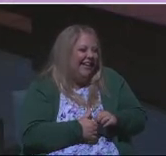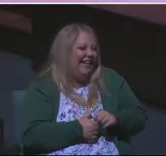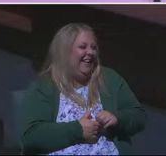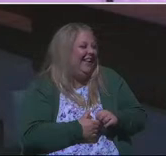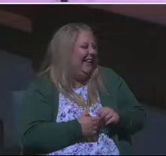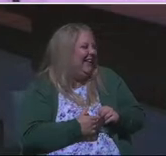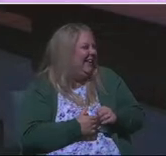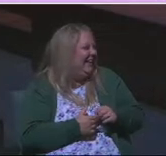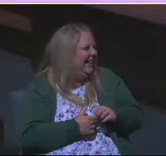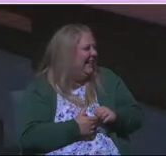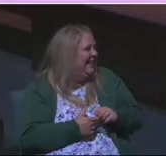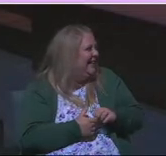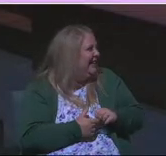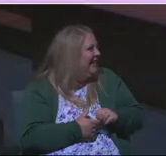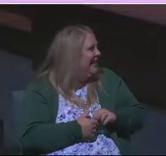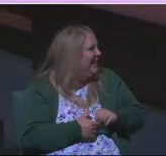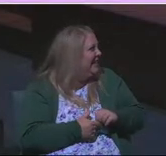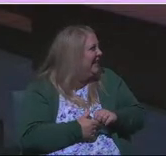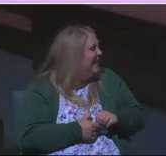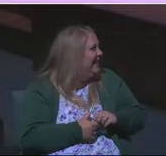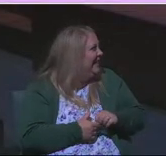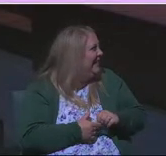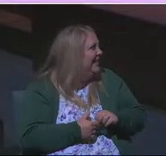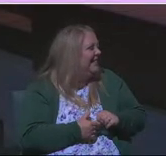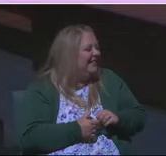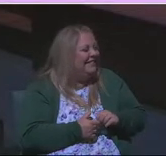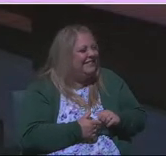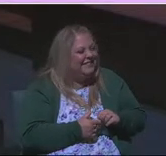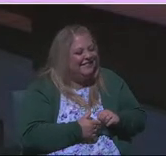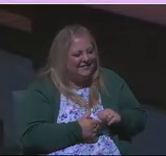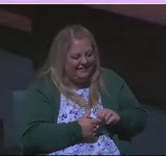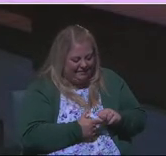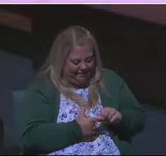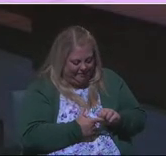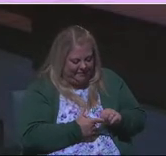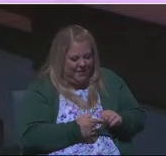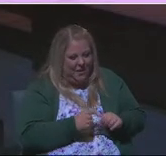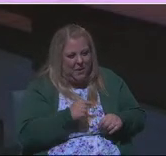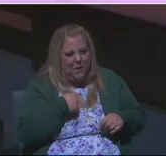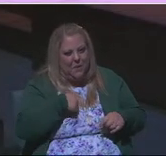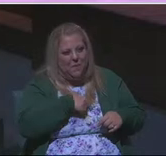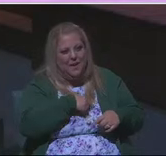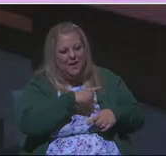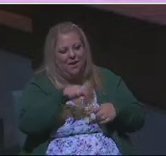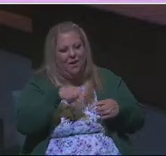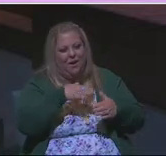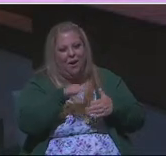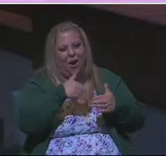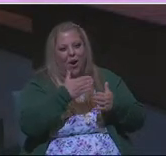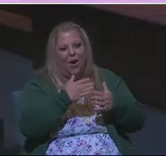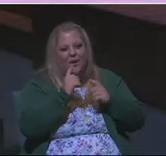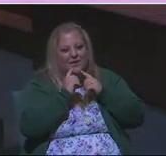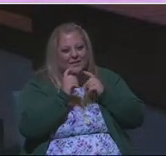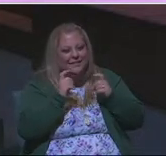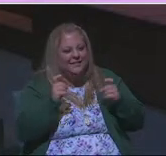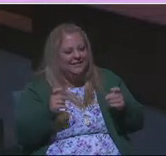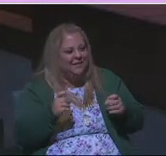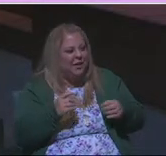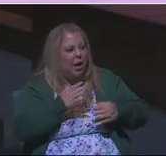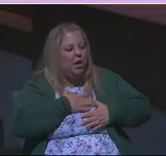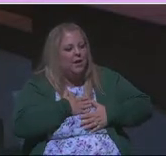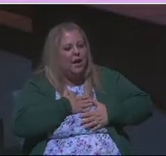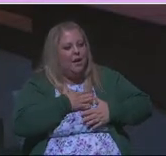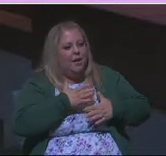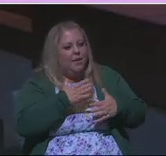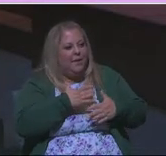No doubt, somebody said over here, no doubt. So we're all sinners, right? Let's just all take a deep breath and realize